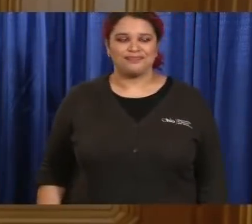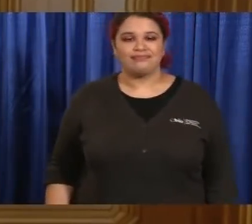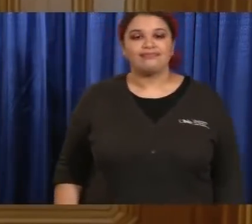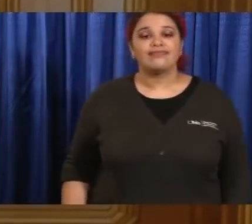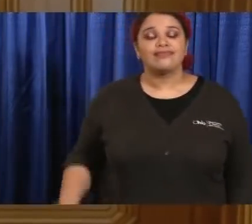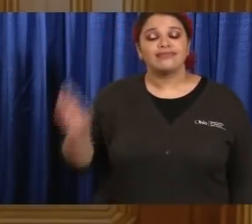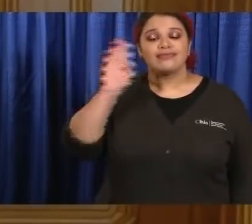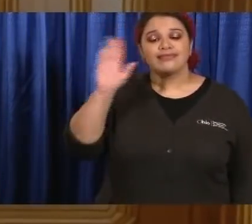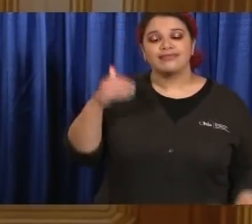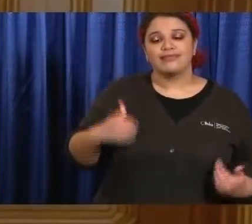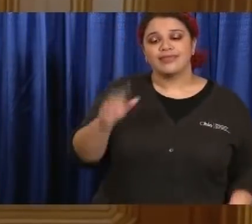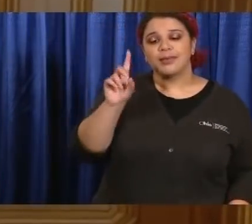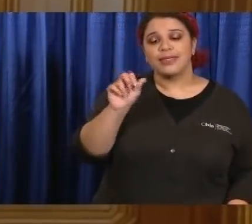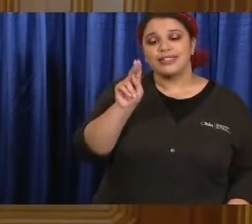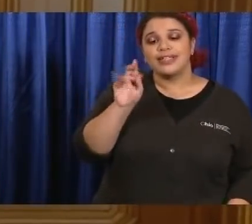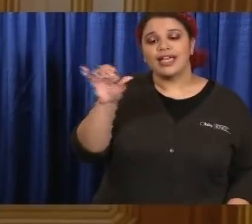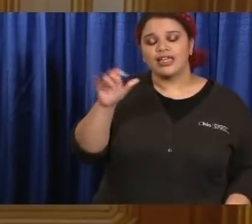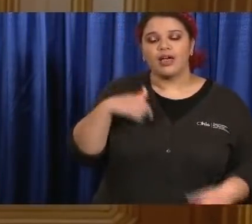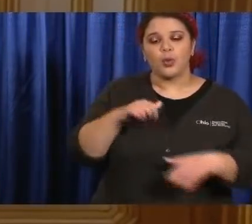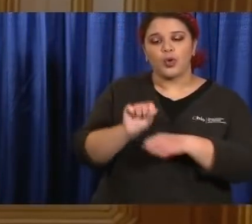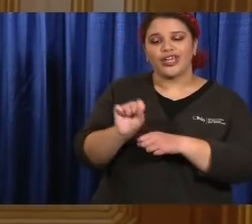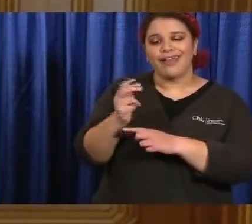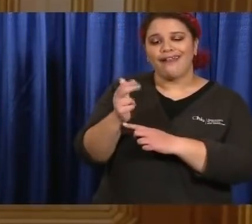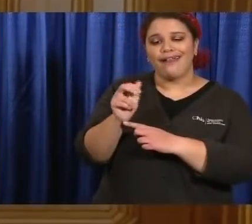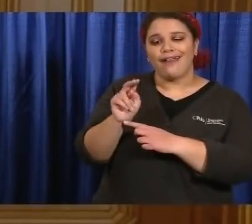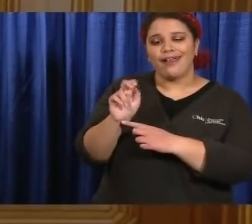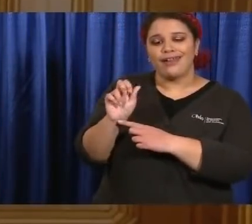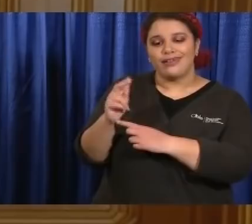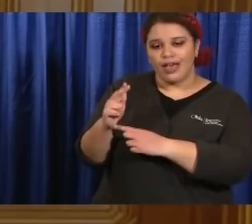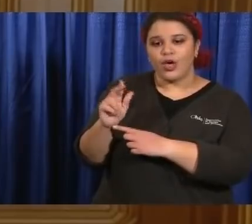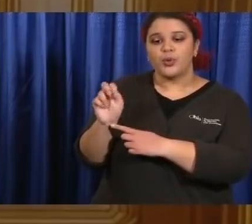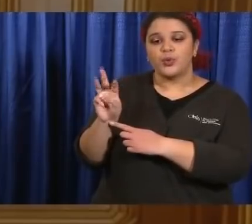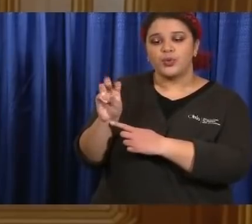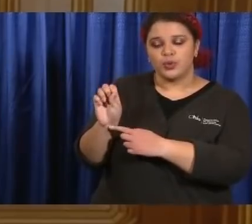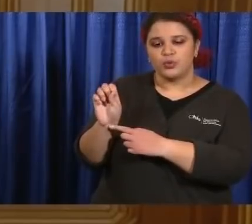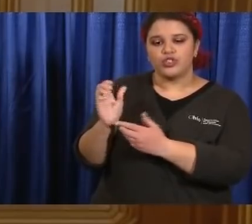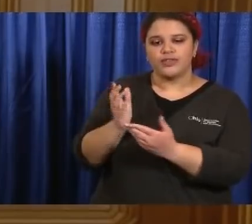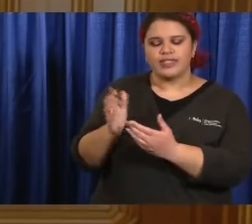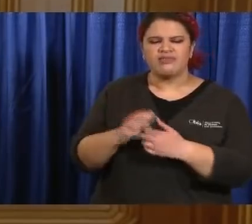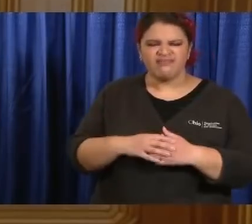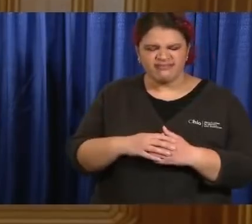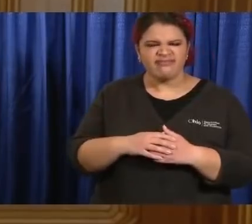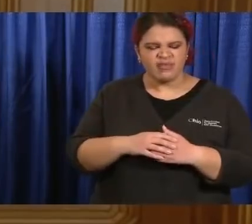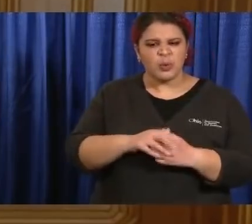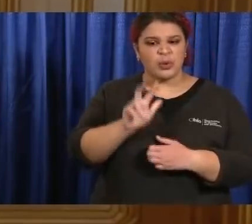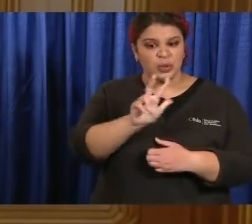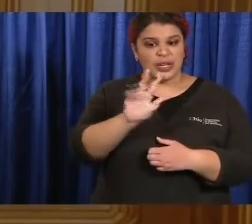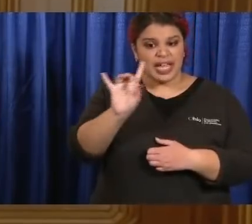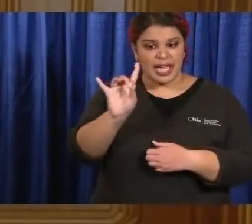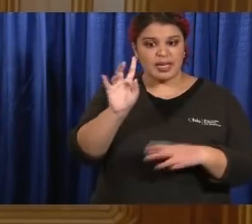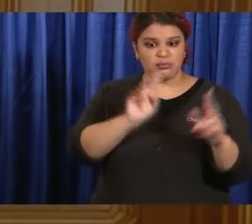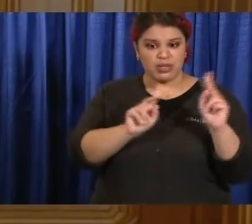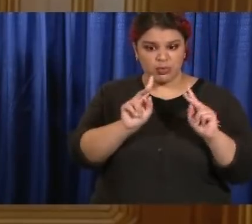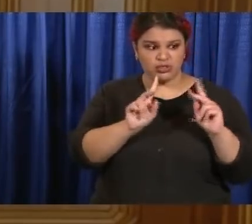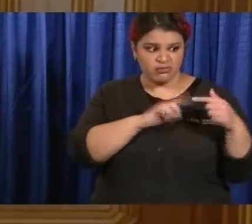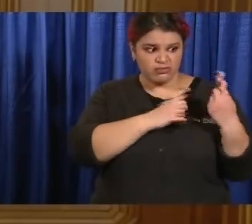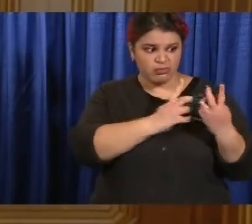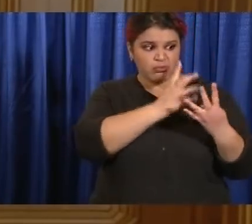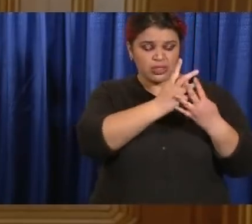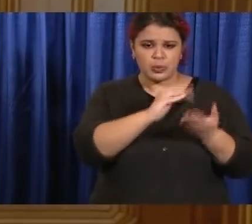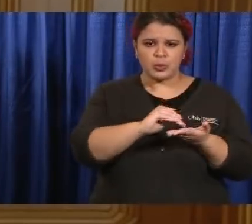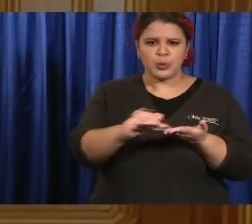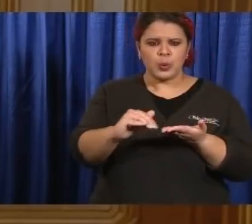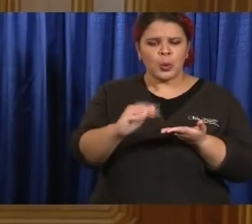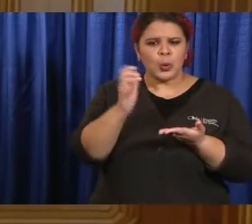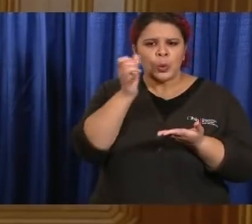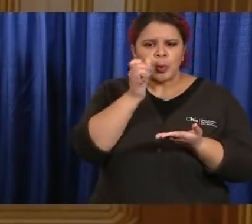Hi, this is Danny Eldridge with Hannah News Service. Can you talk a little bit about how much of a difference releasing 38 prisoners will make, and how many